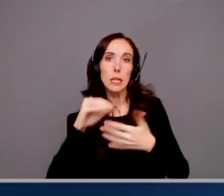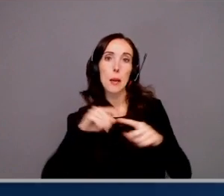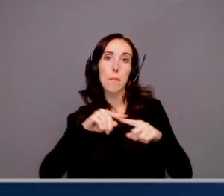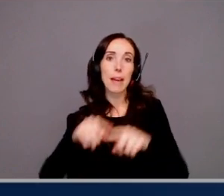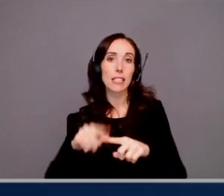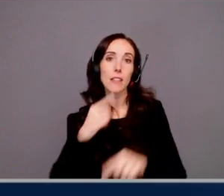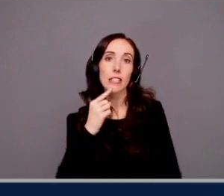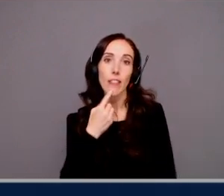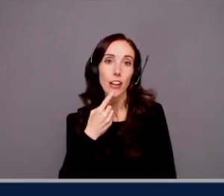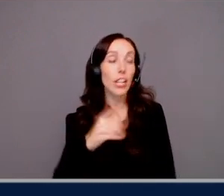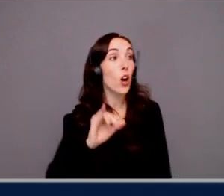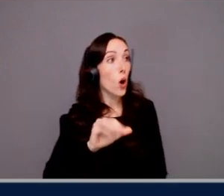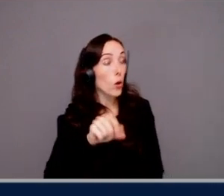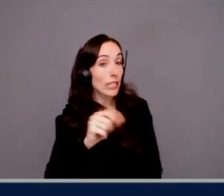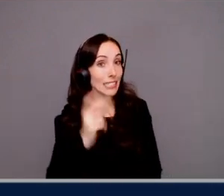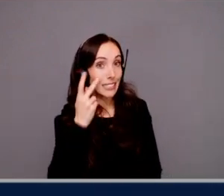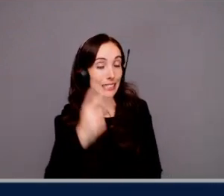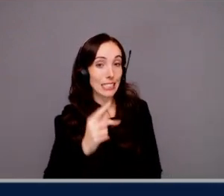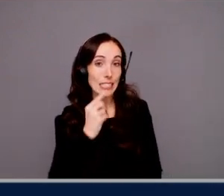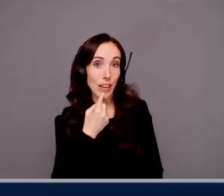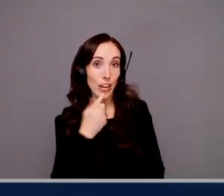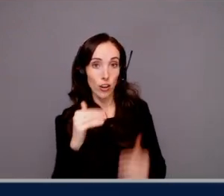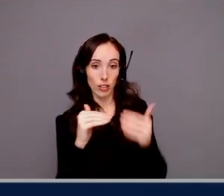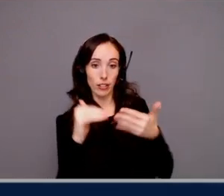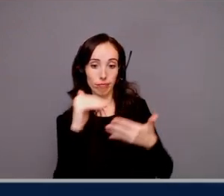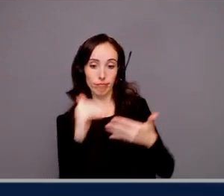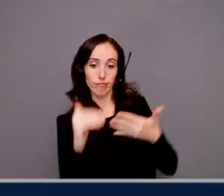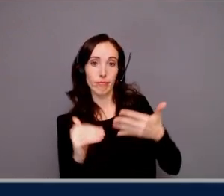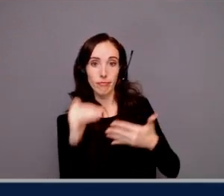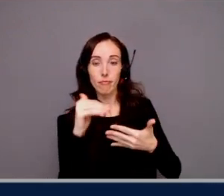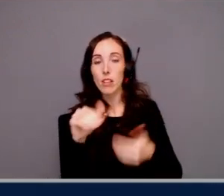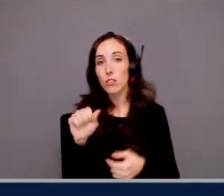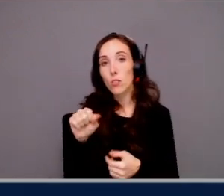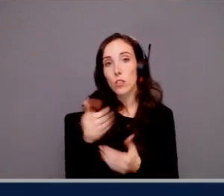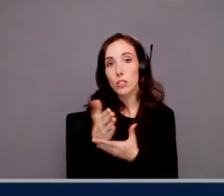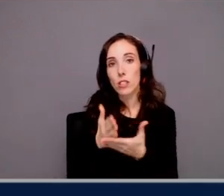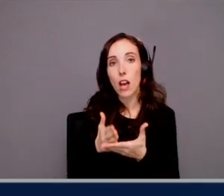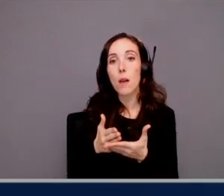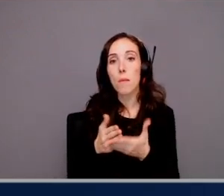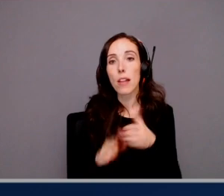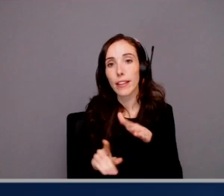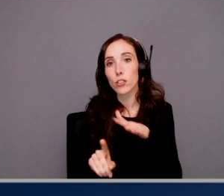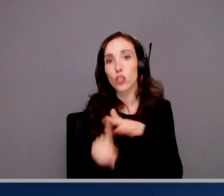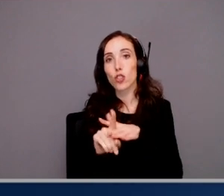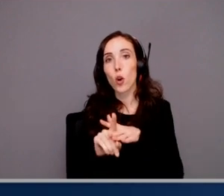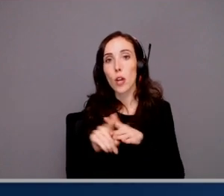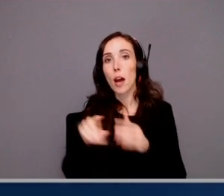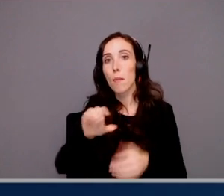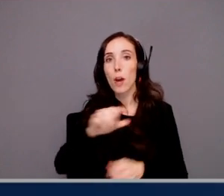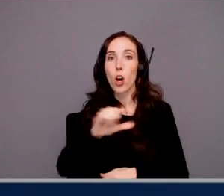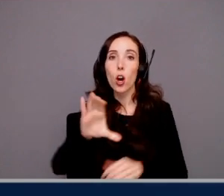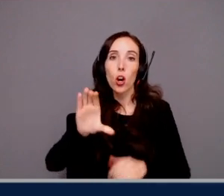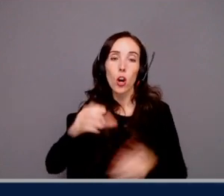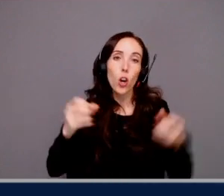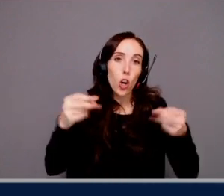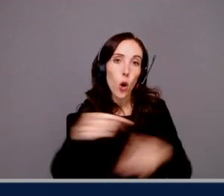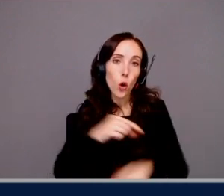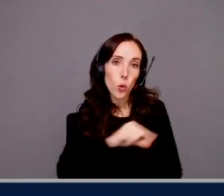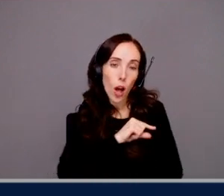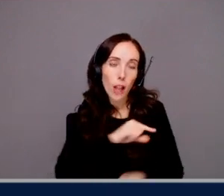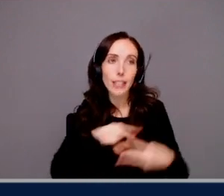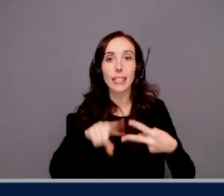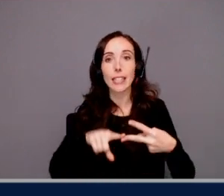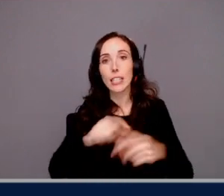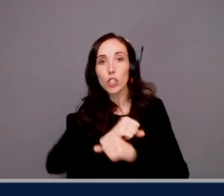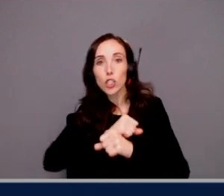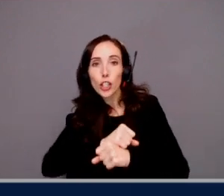severity, I see, yeah. So you can see there are a few of these that have shown up, some of them in code quality, some of them on security. So let's